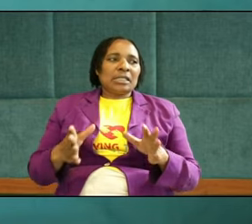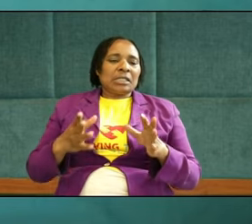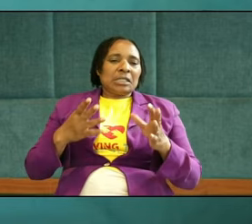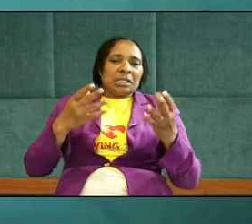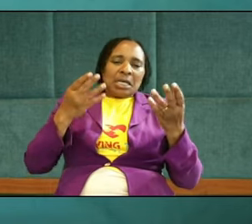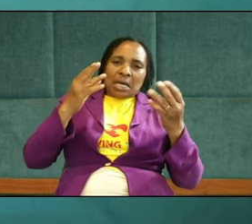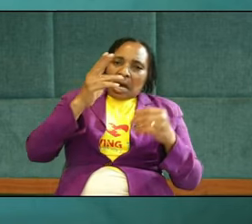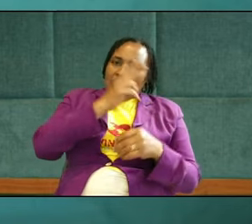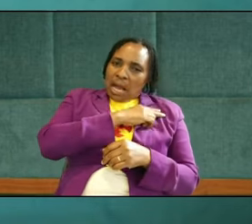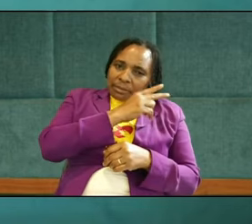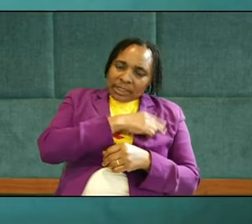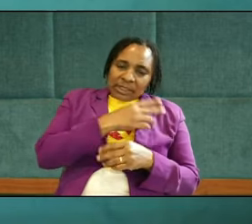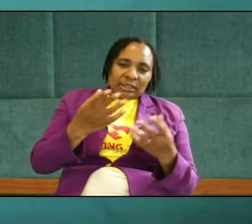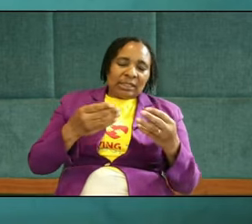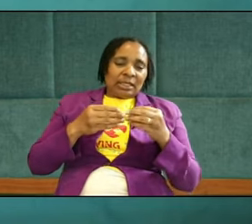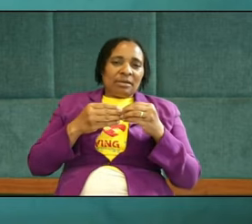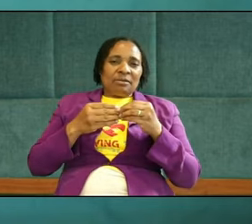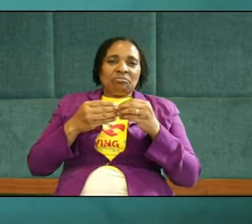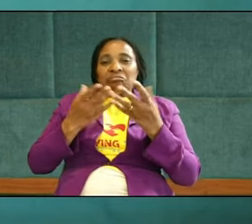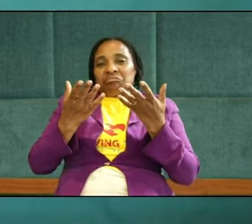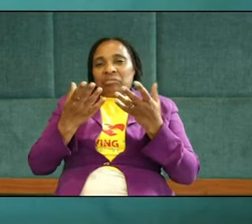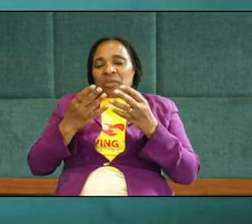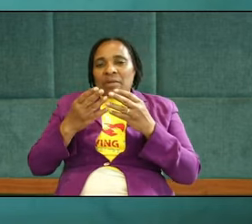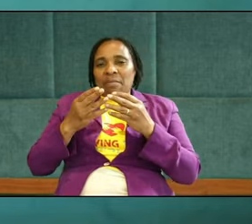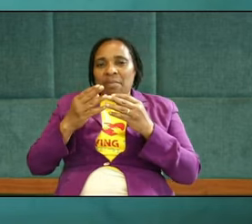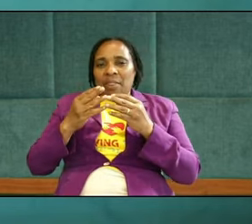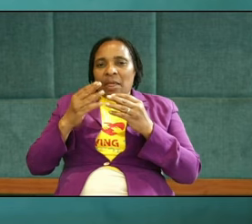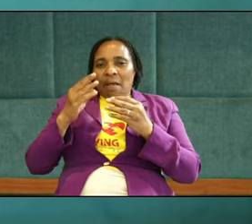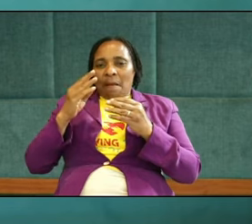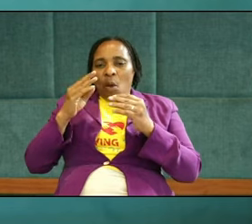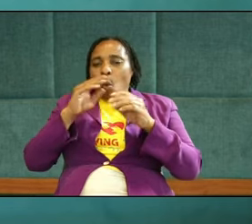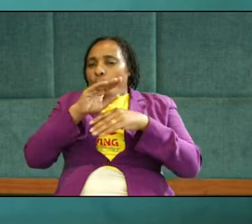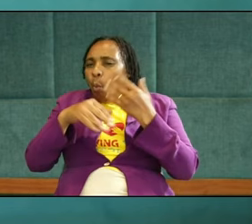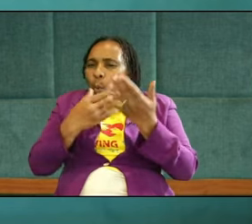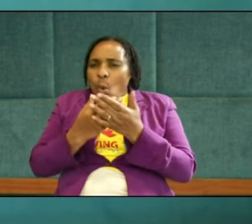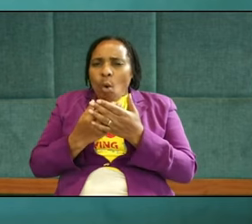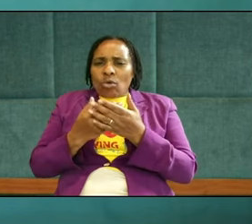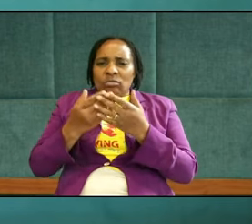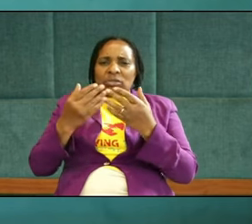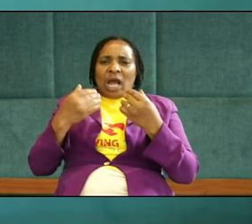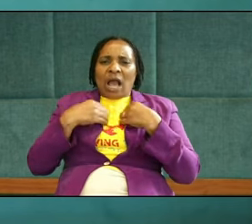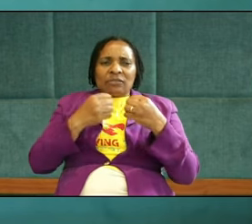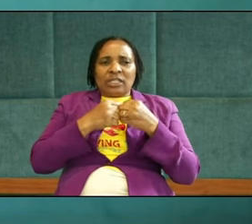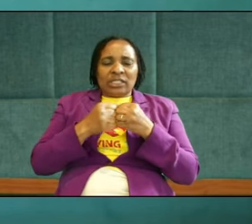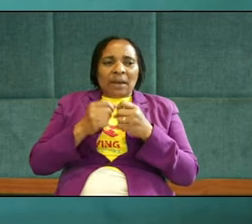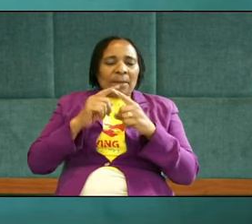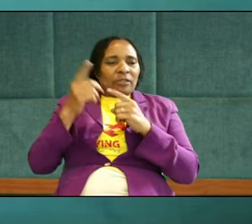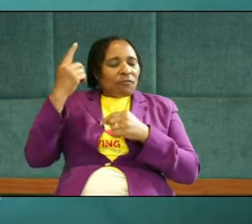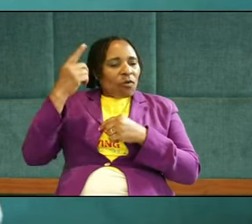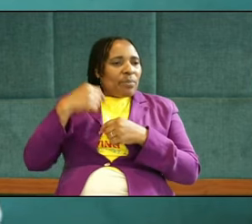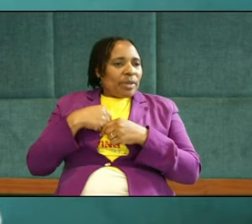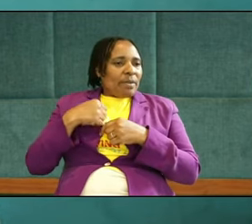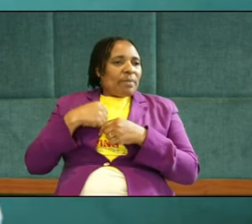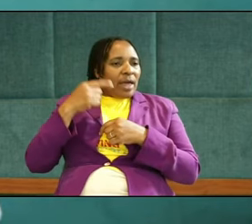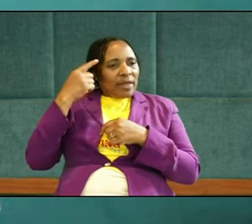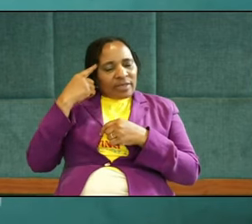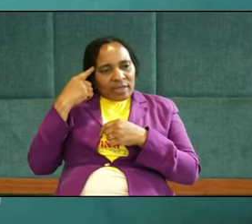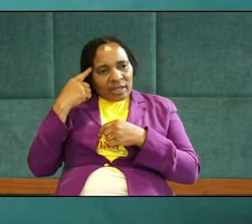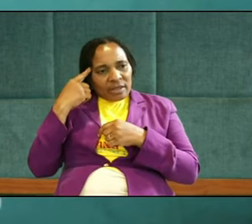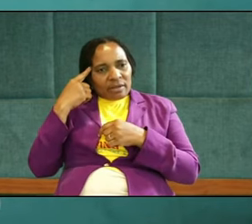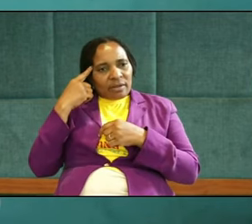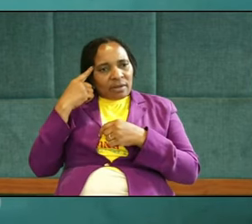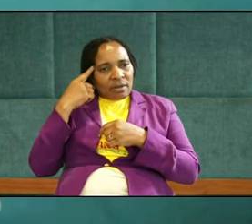prefects, captains. Yeah. So, what do you think? For me, I think it's